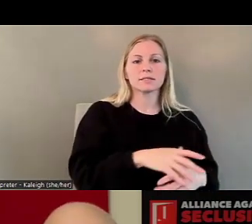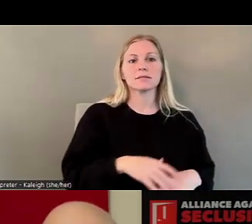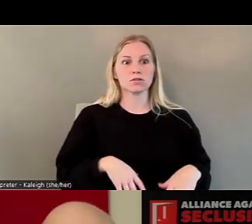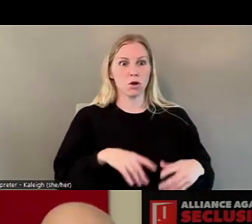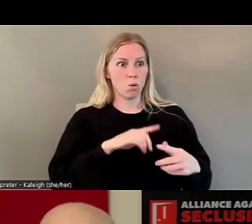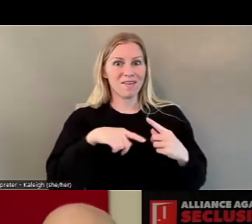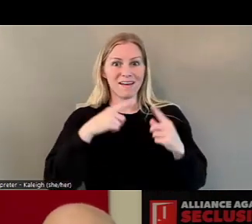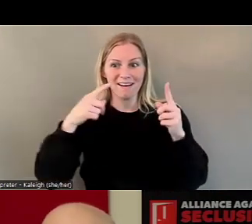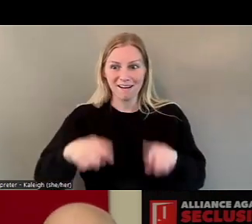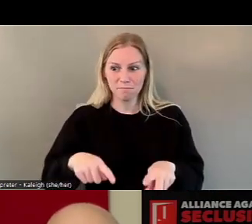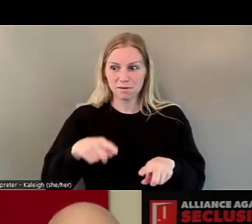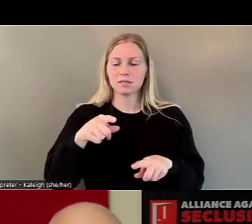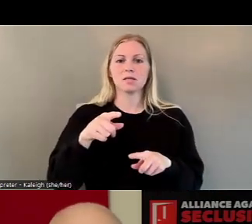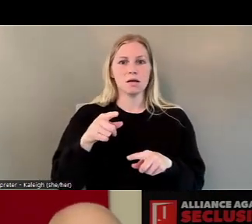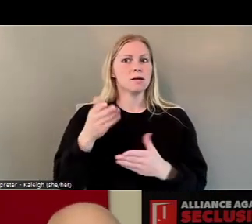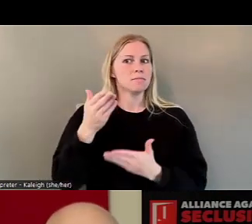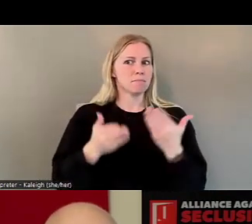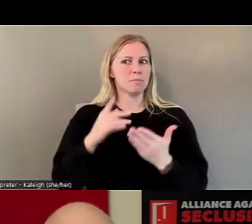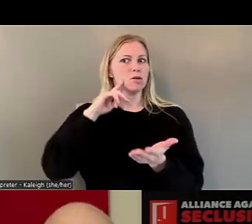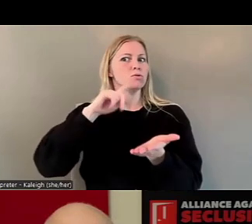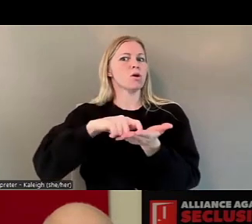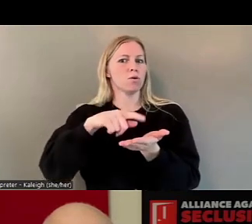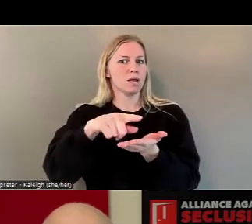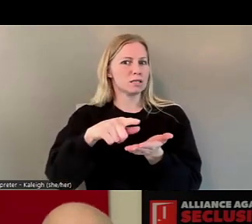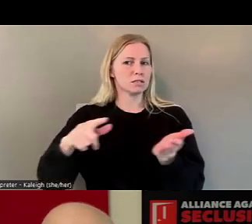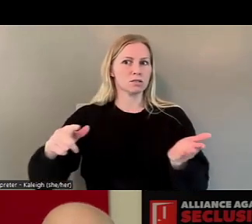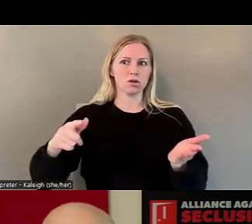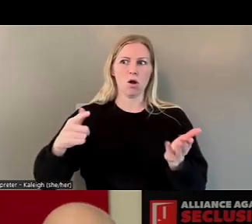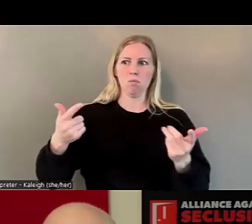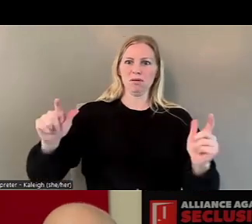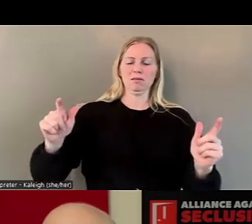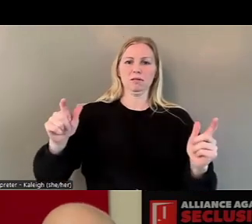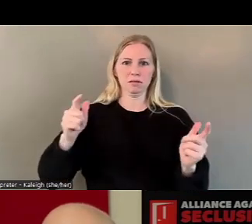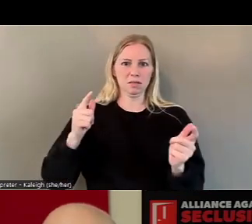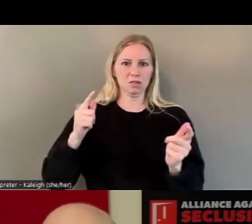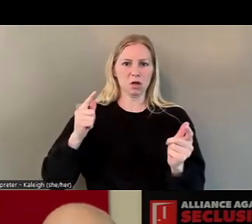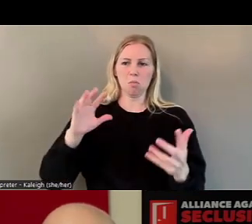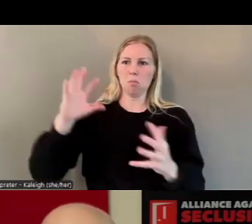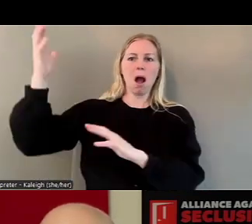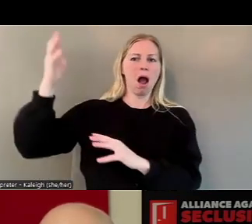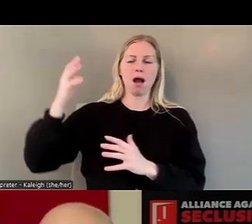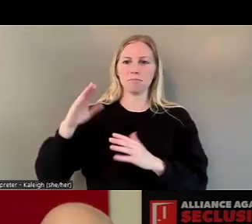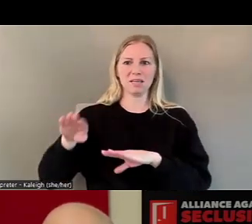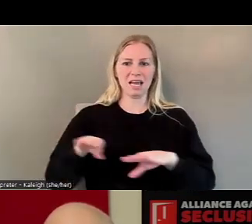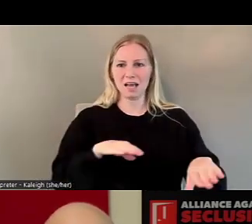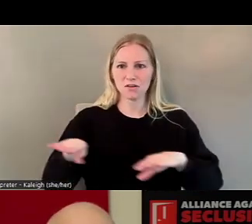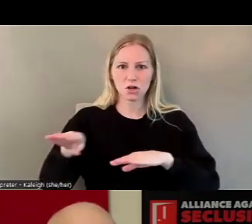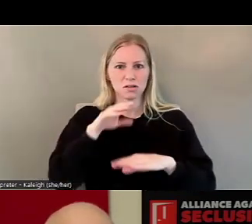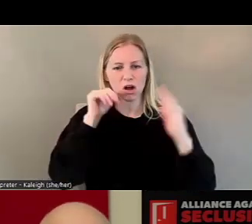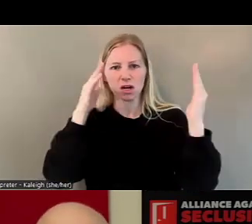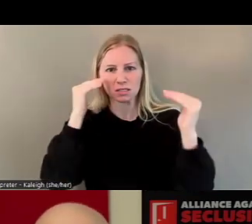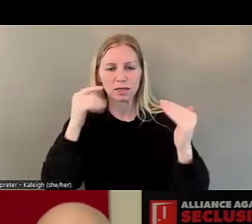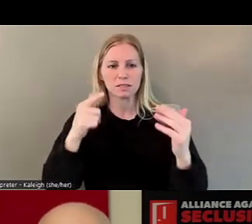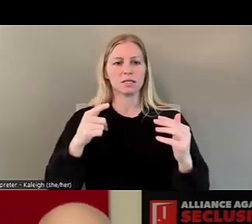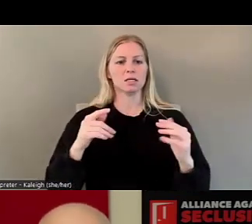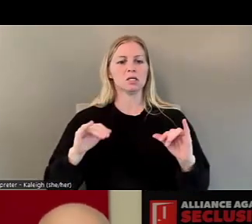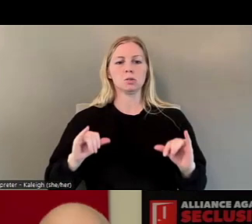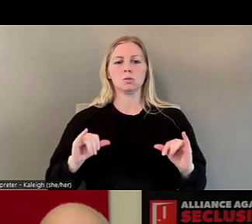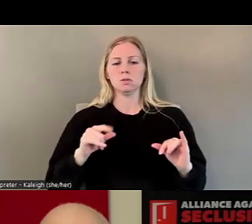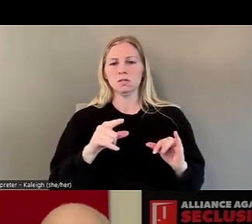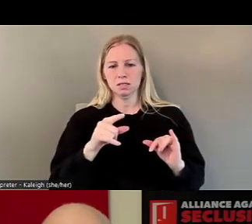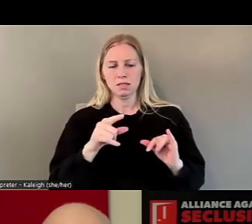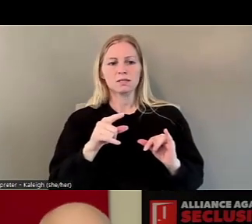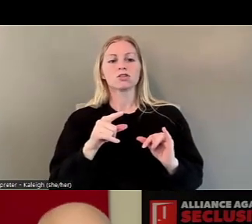big unexplained behavior occurring in a classroom. So often the things that you might be seeing downstream are the result of trauma that occurred